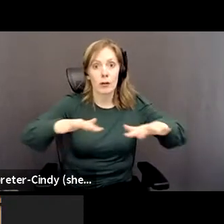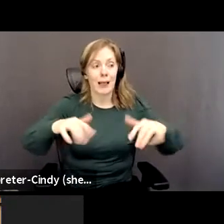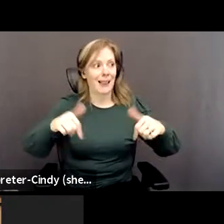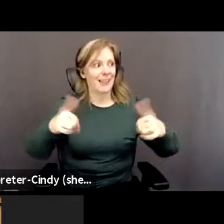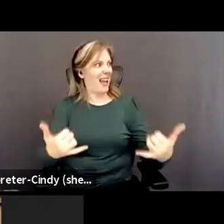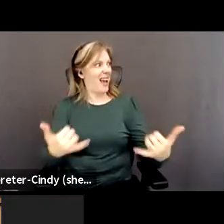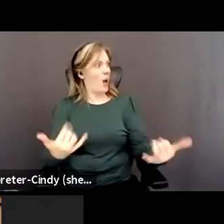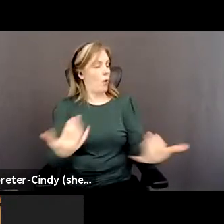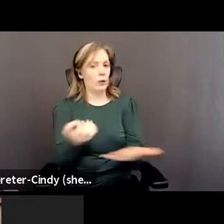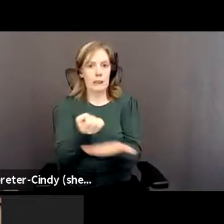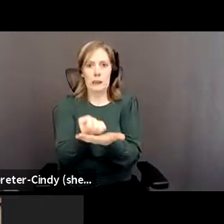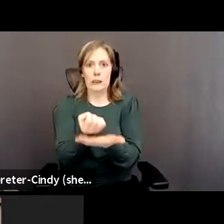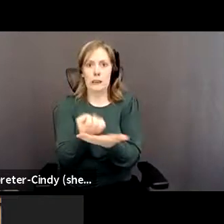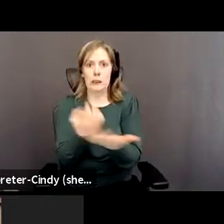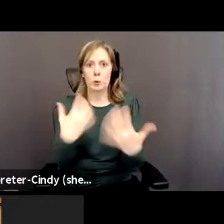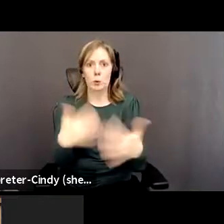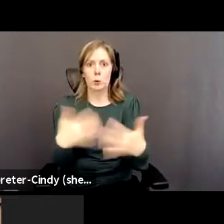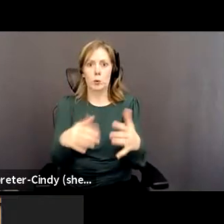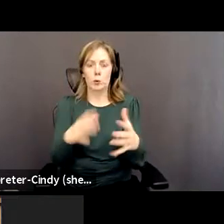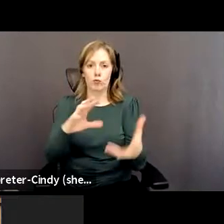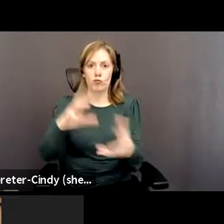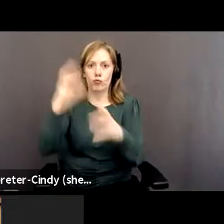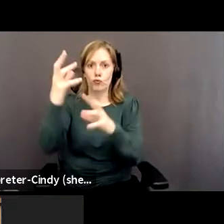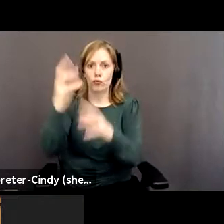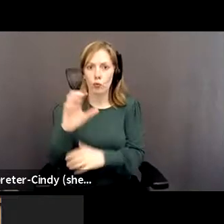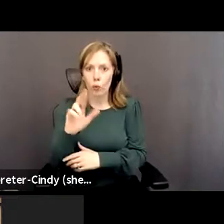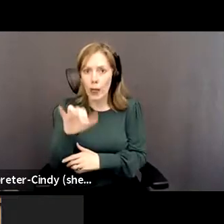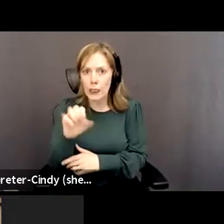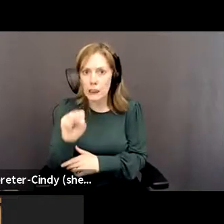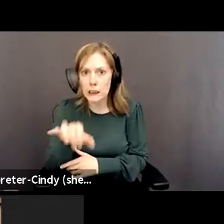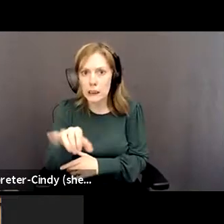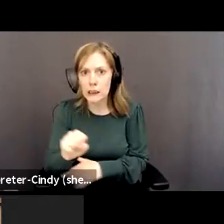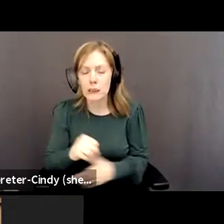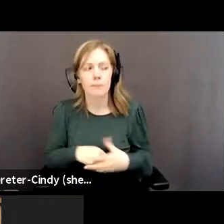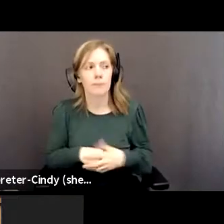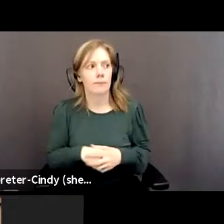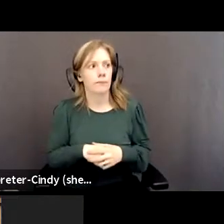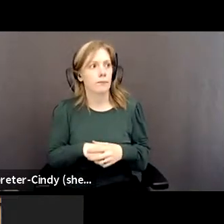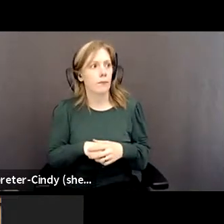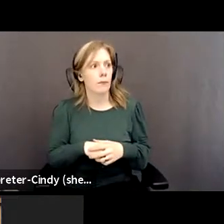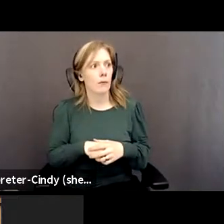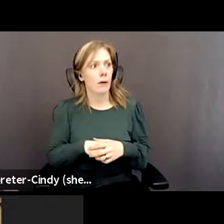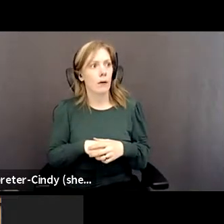crisis. How do we want to relate differently instead of just being